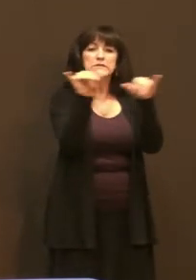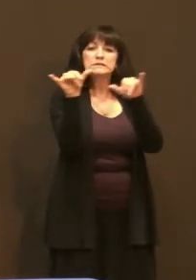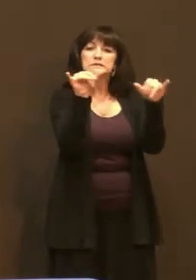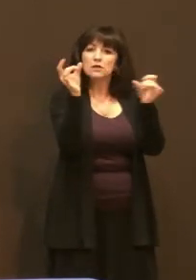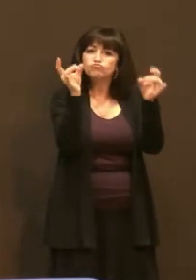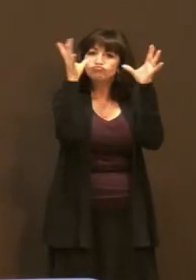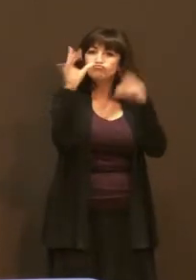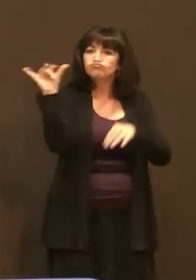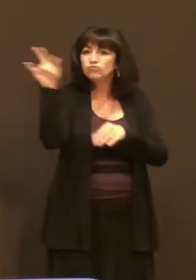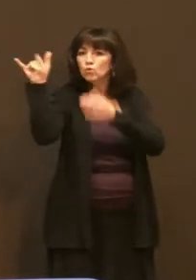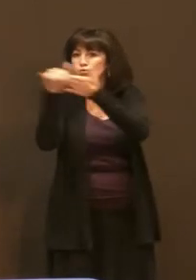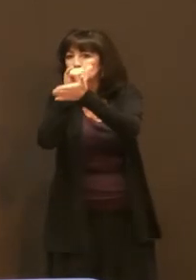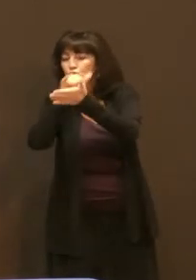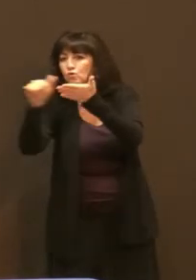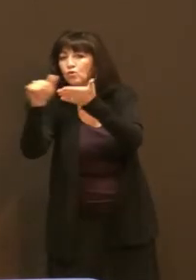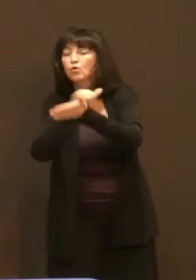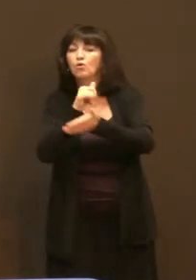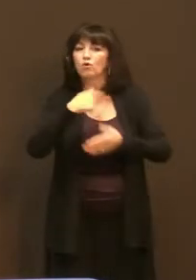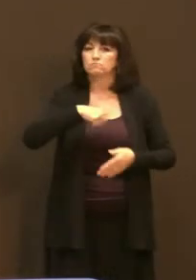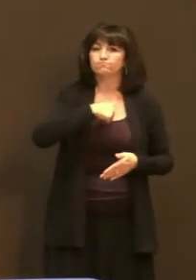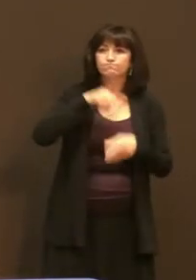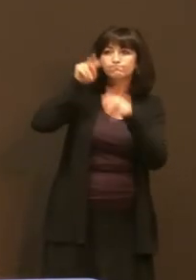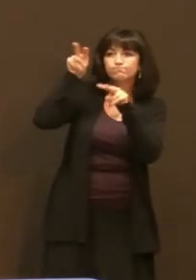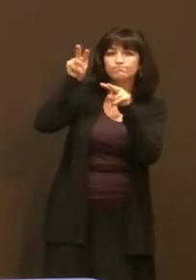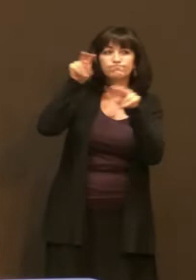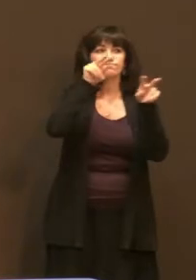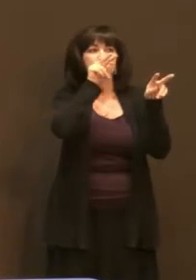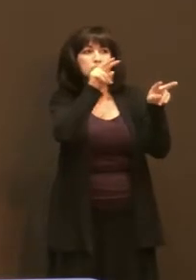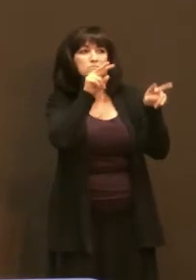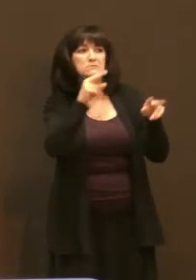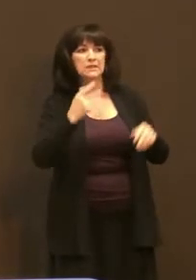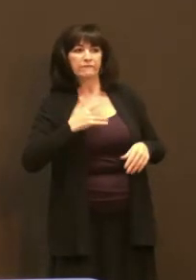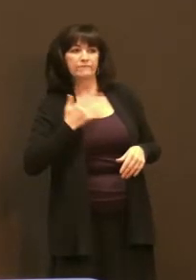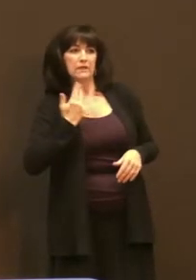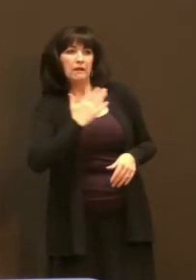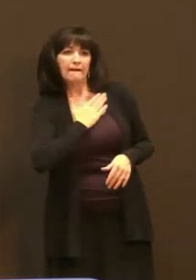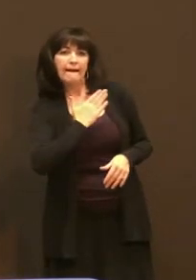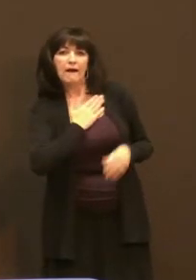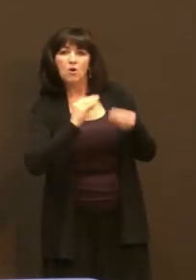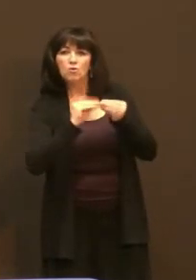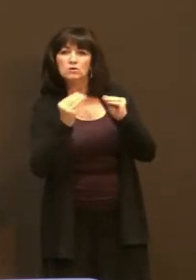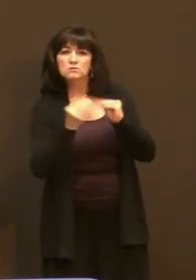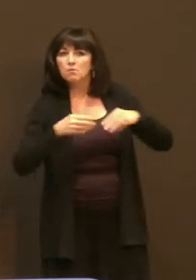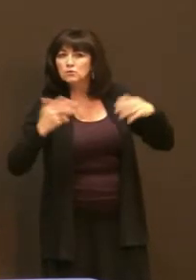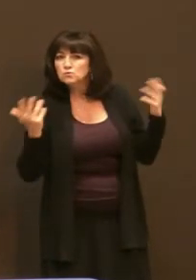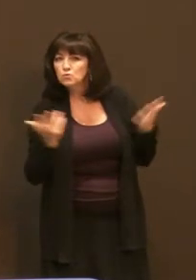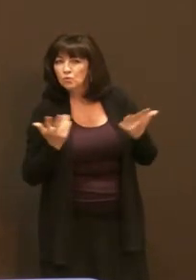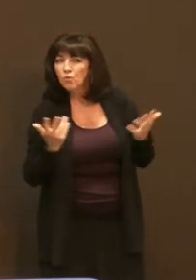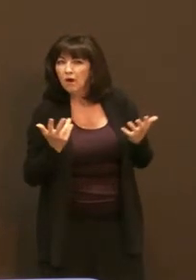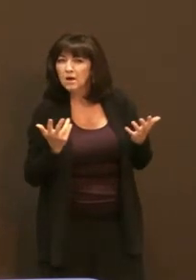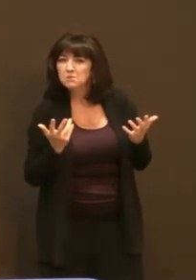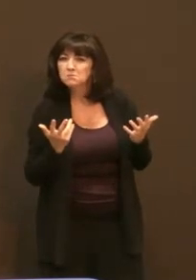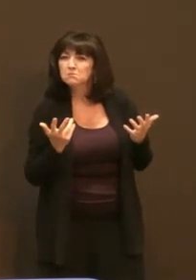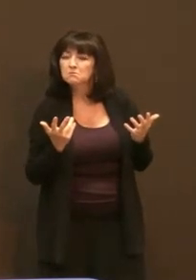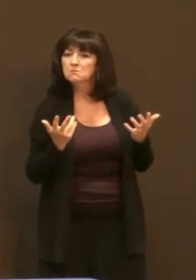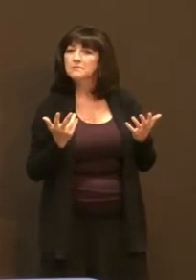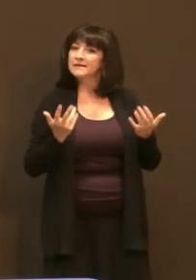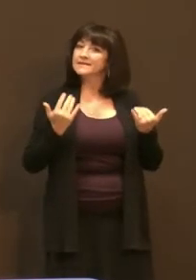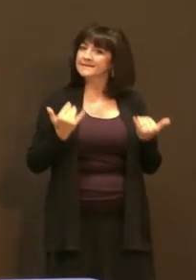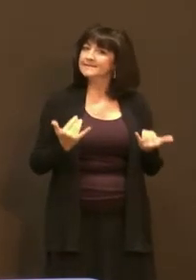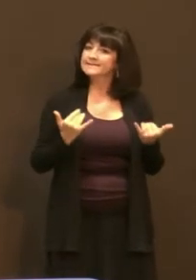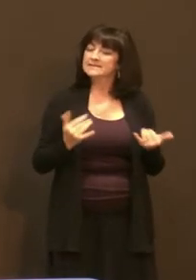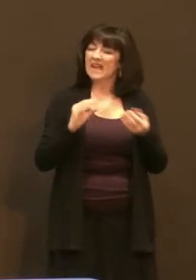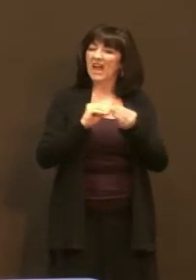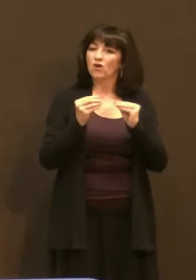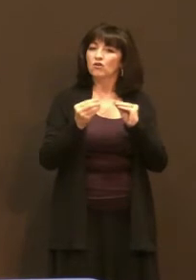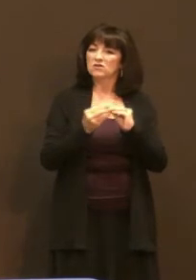felt like having a conservative estimate on the high side would be the best way to proceed. But it's likely the number has